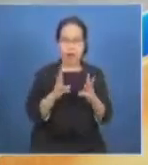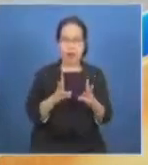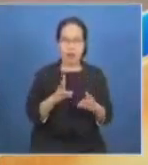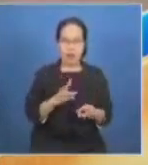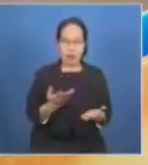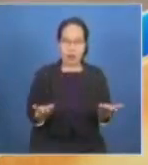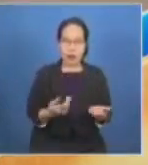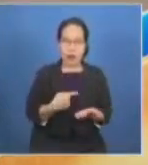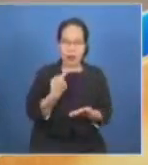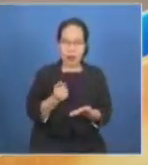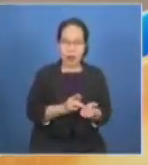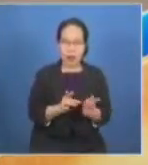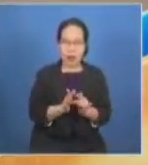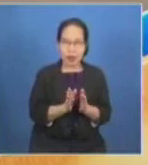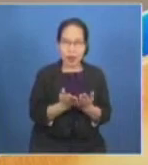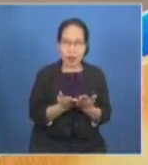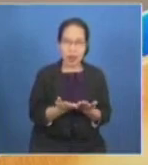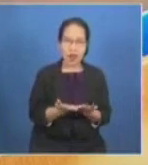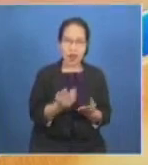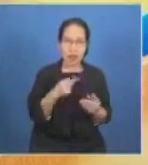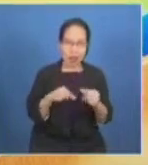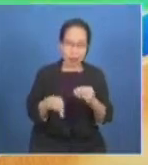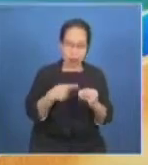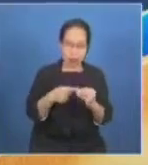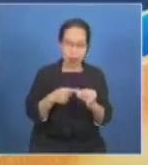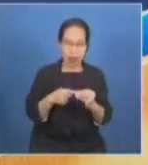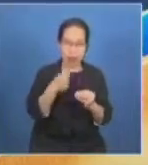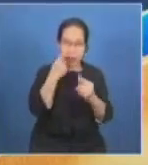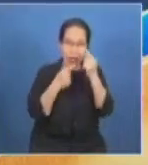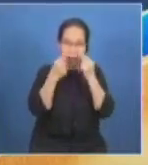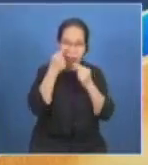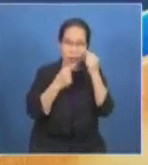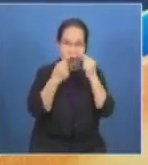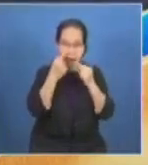what does the Bible say with regard to crying?